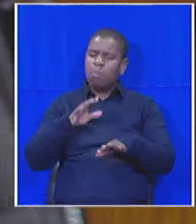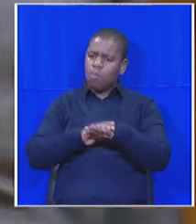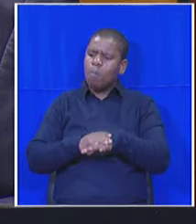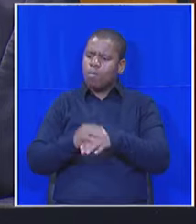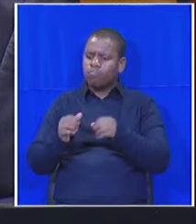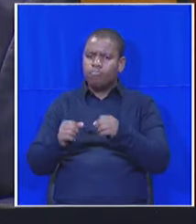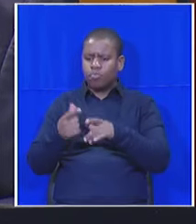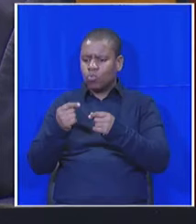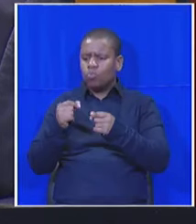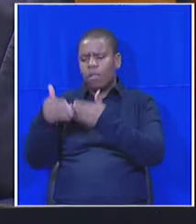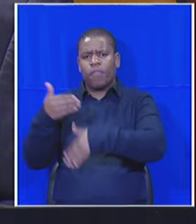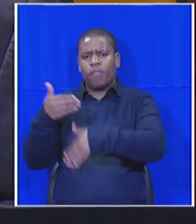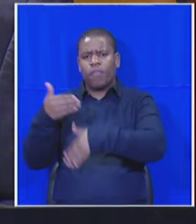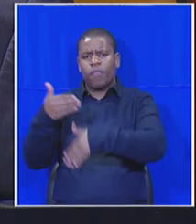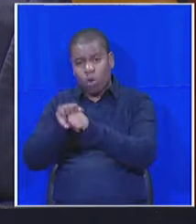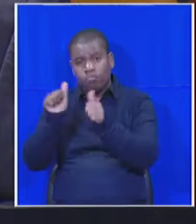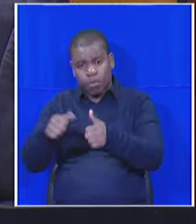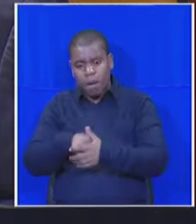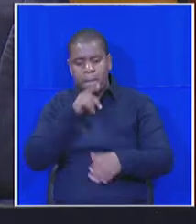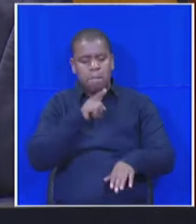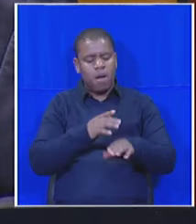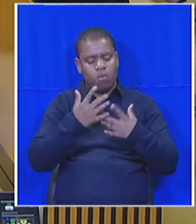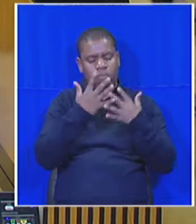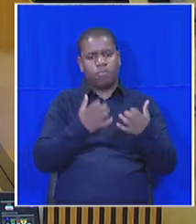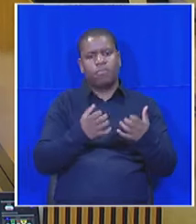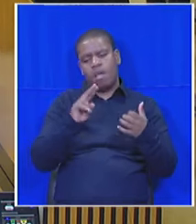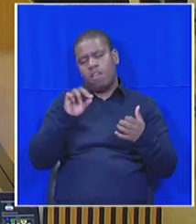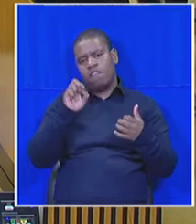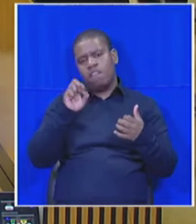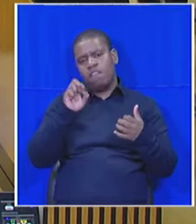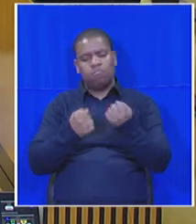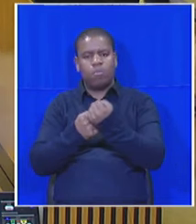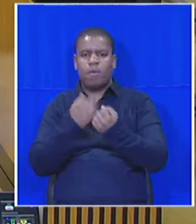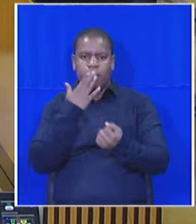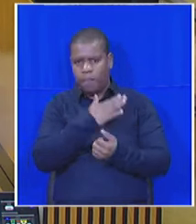think. Honourable Member from the ANC.